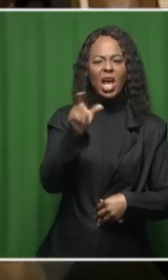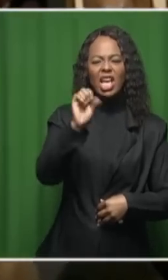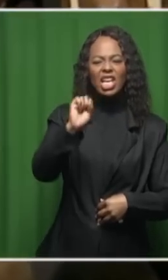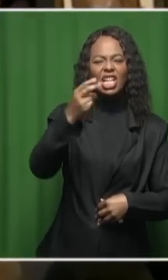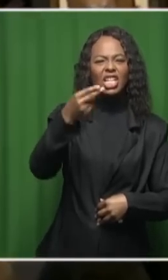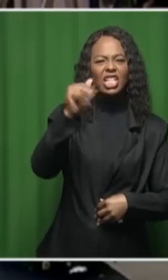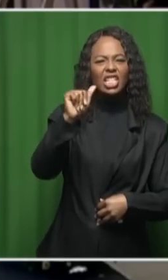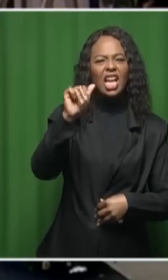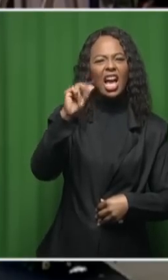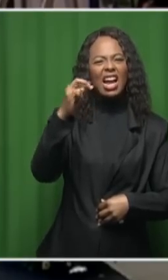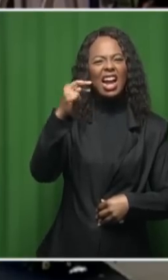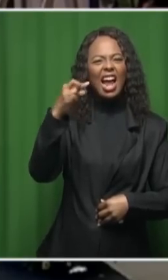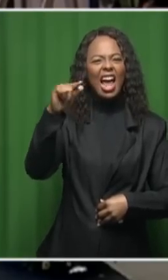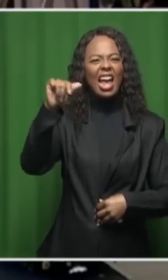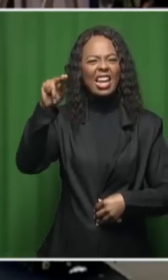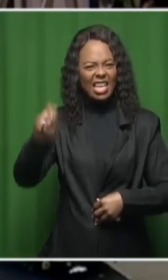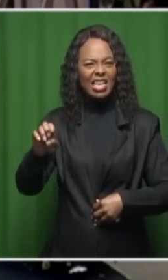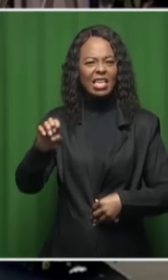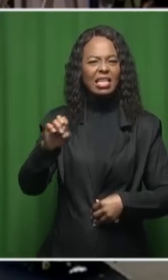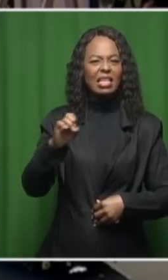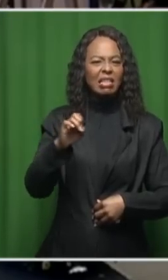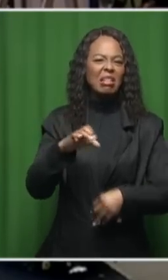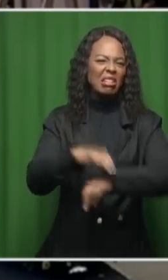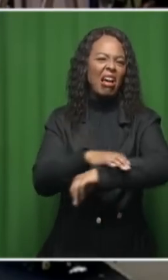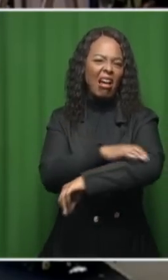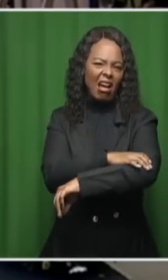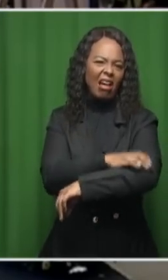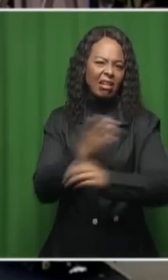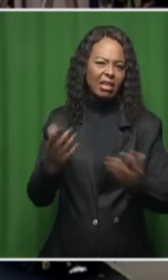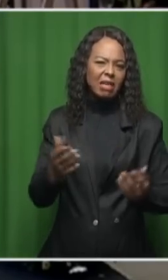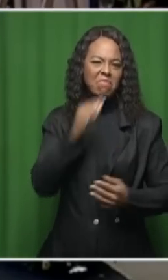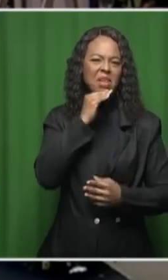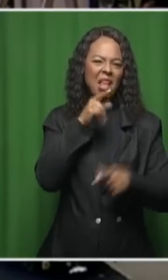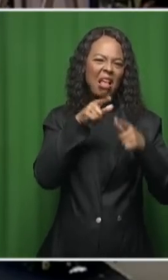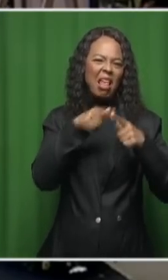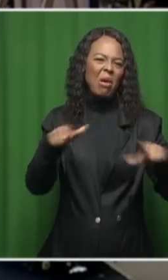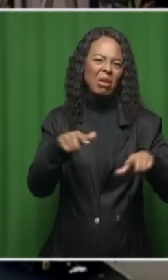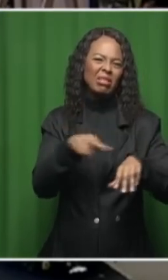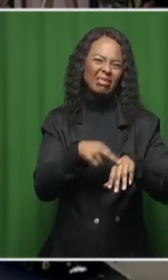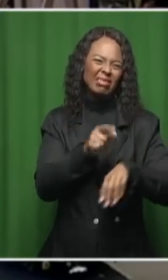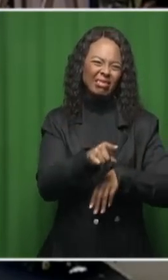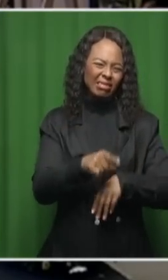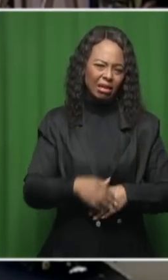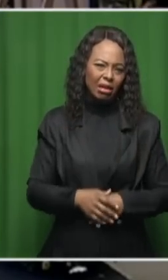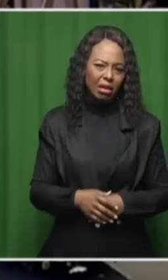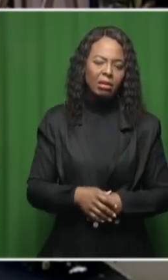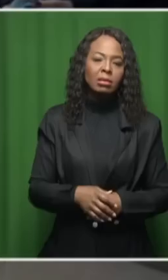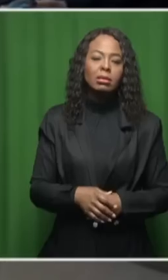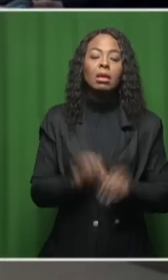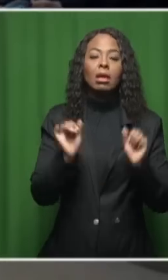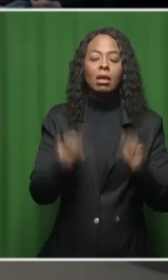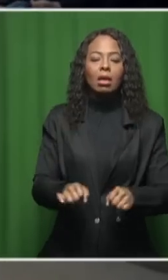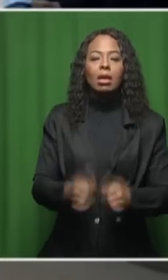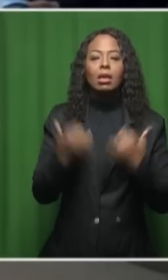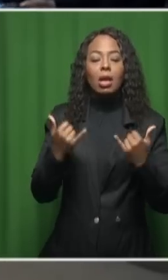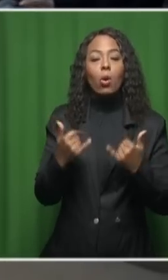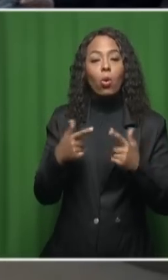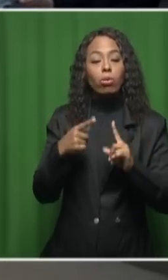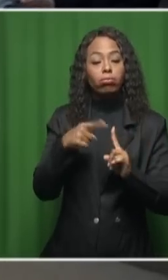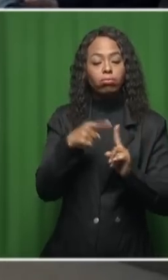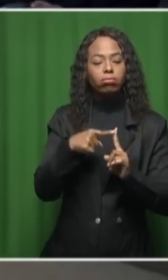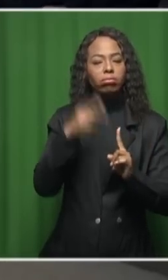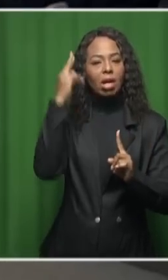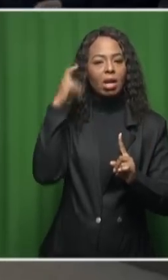tribalistic. And this is where the whole Lindiwe Sisulu trend starts. All right, so that's Lindiwe Sisulu. You'll see it there